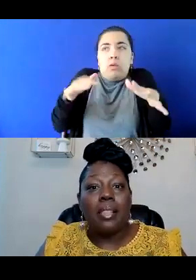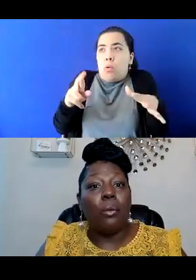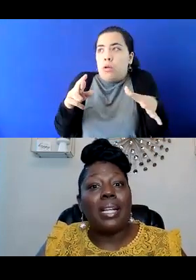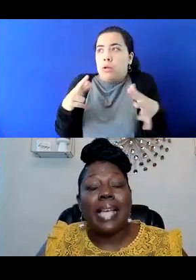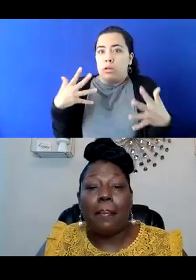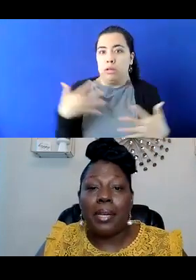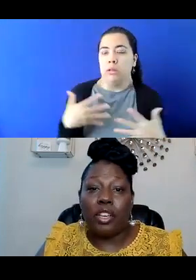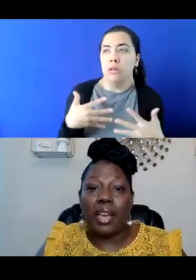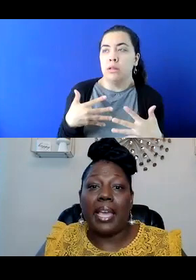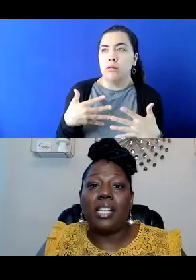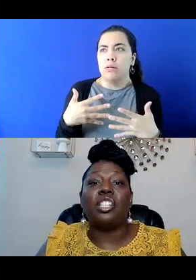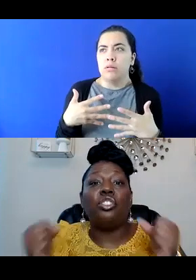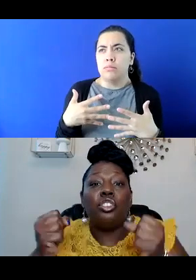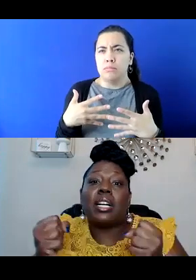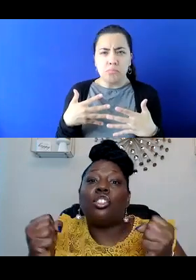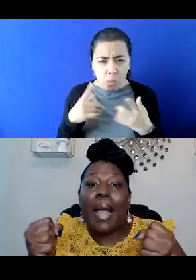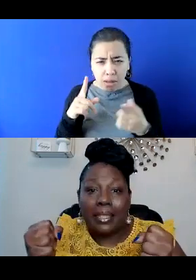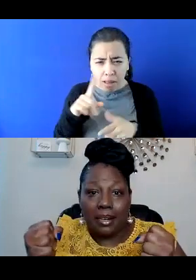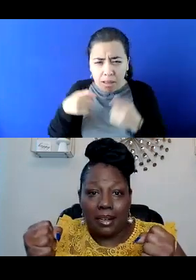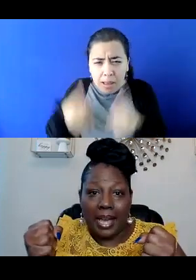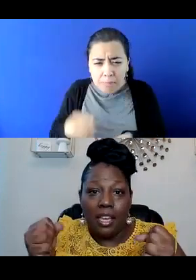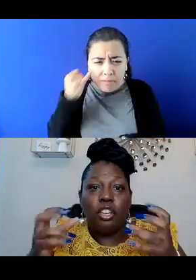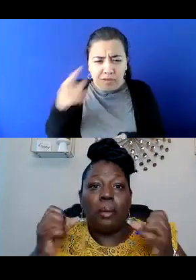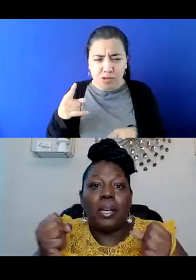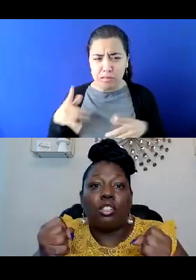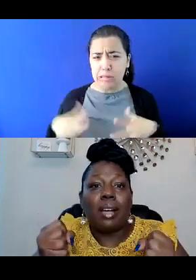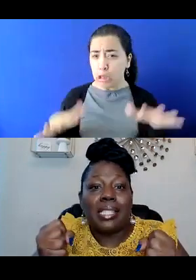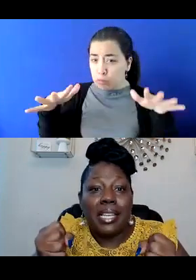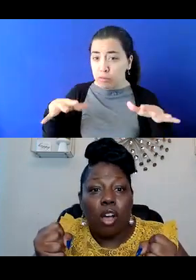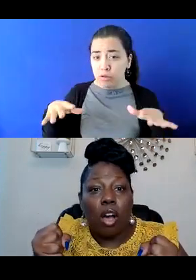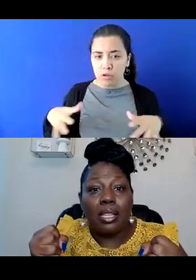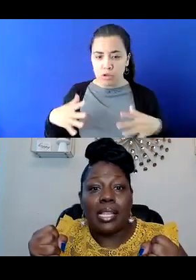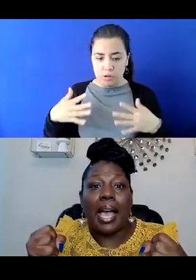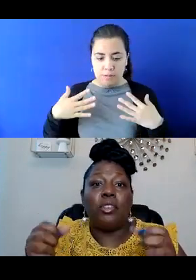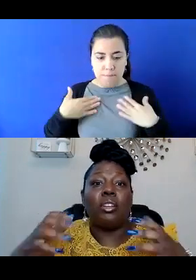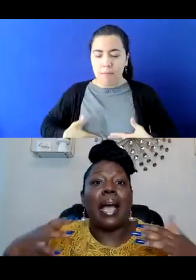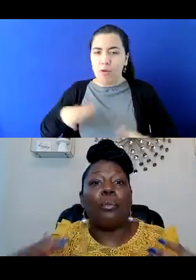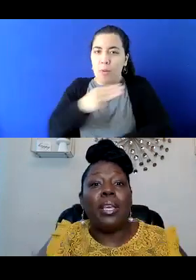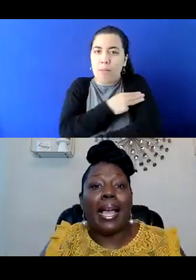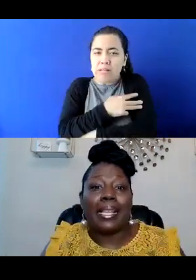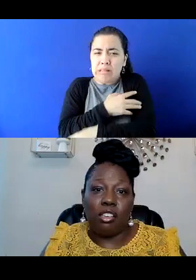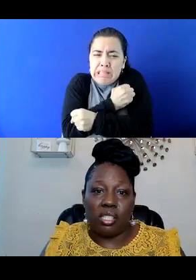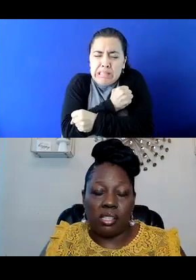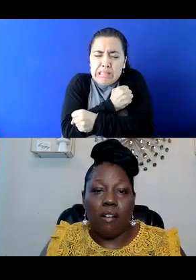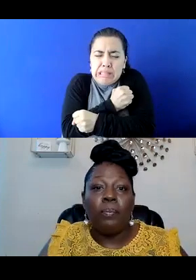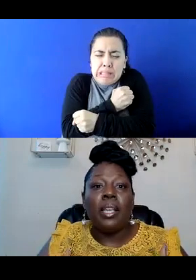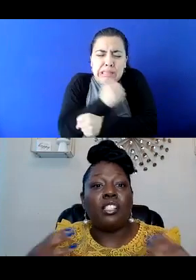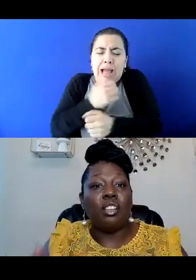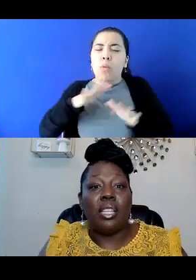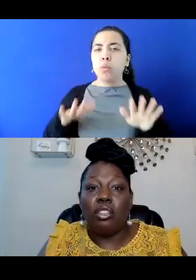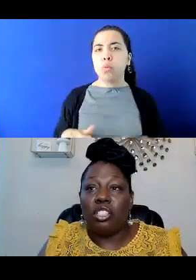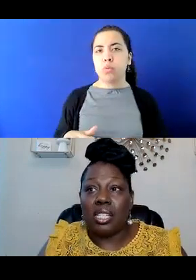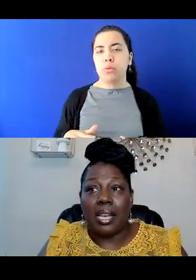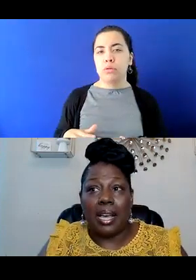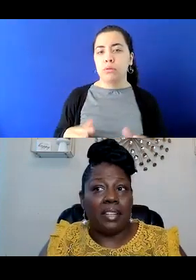time, then what's happening when you're anxious? You're contracted a lot. Your muscles are tense all the time. You're not relaxing yourself. And